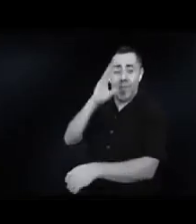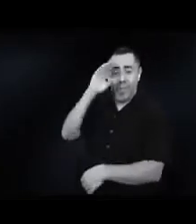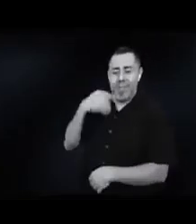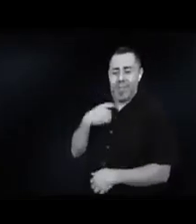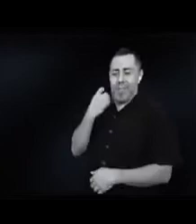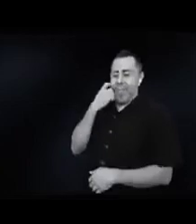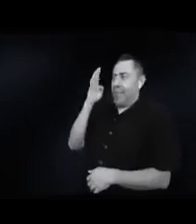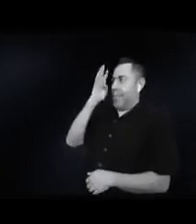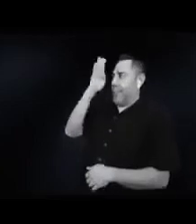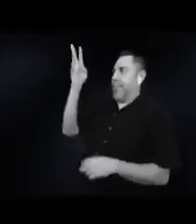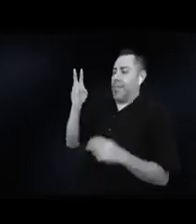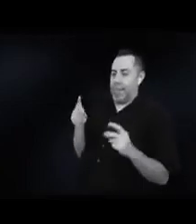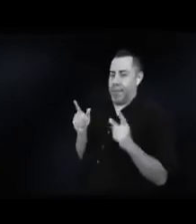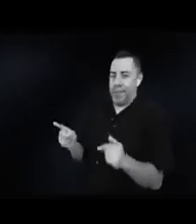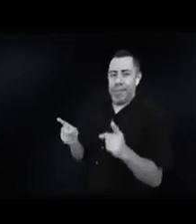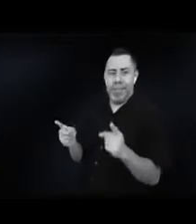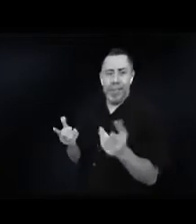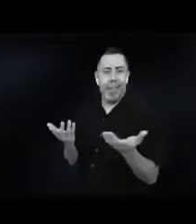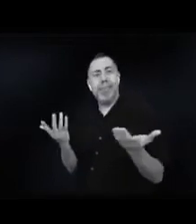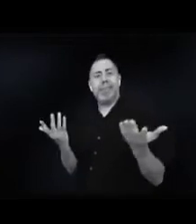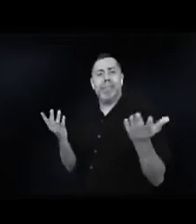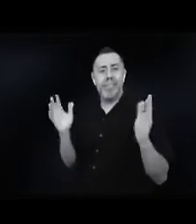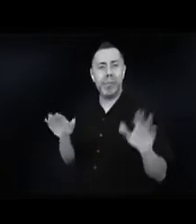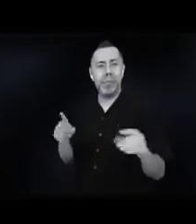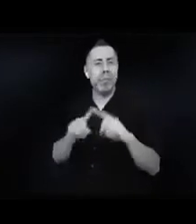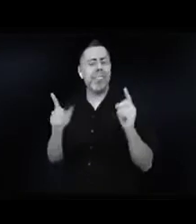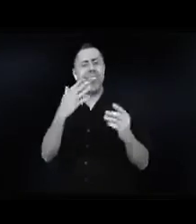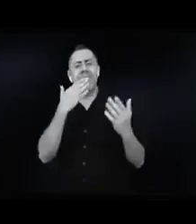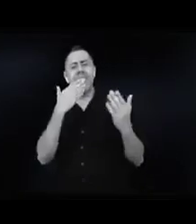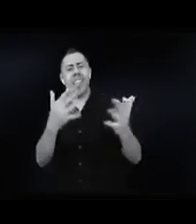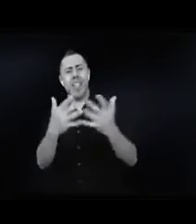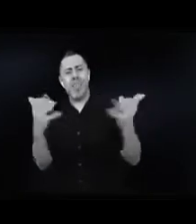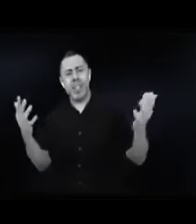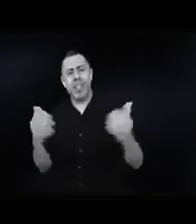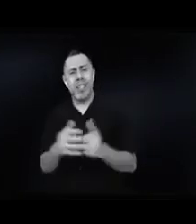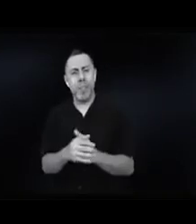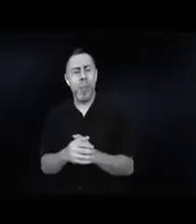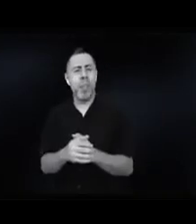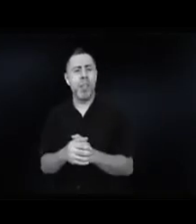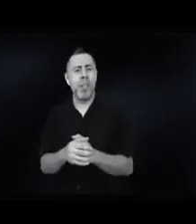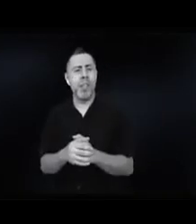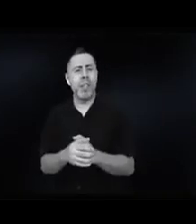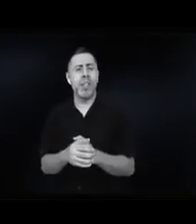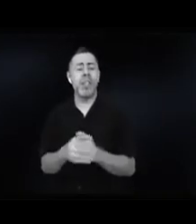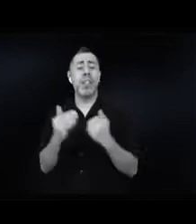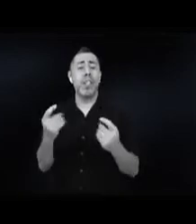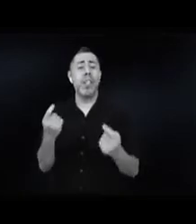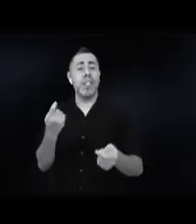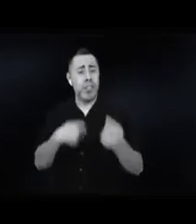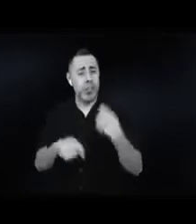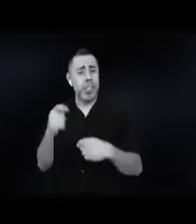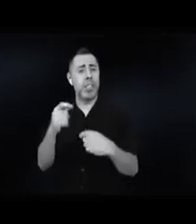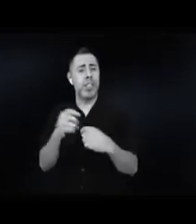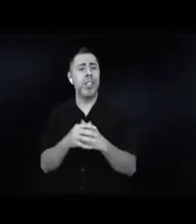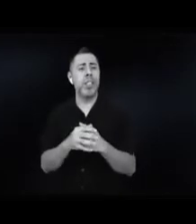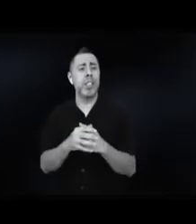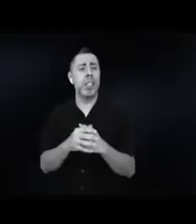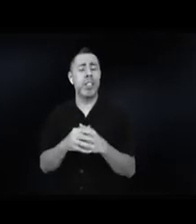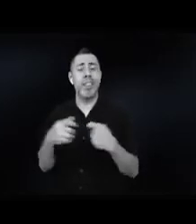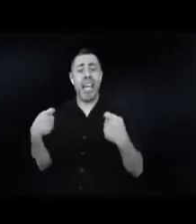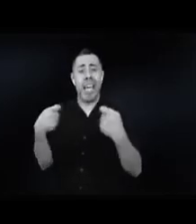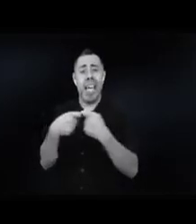certain parts, but thank you so much while I went in. I'm going to switch over to the electric